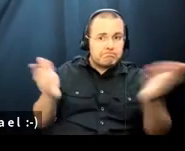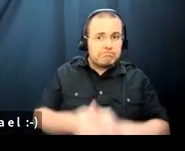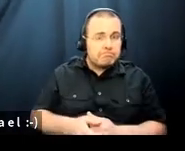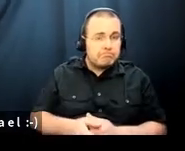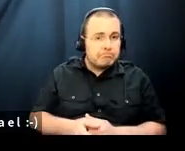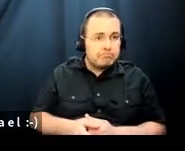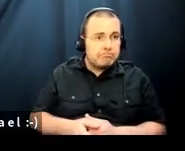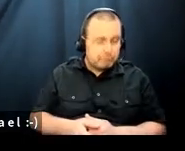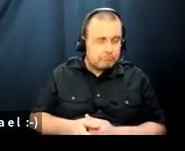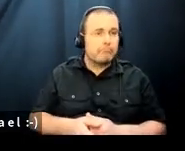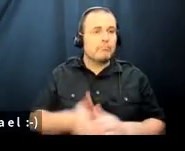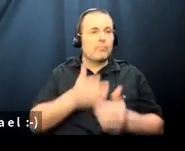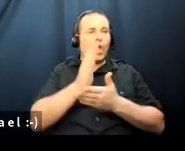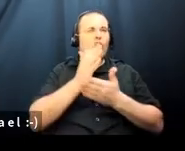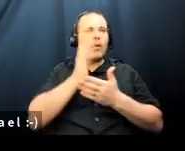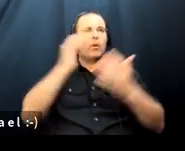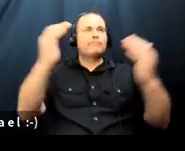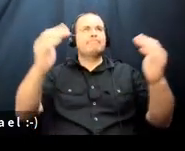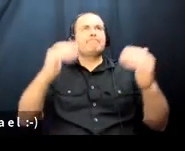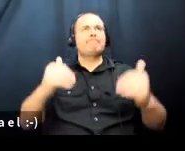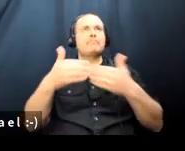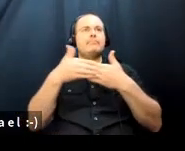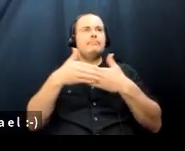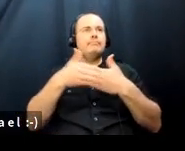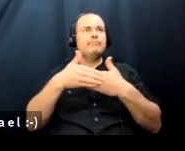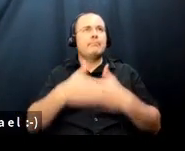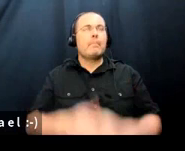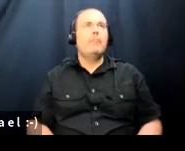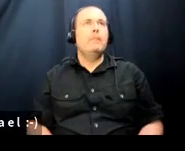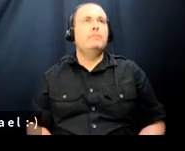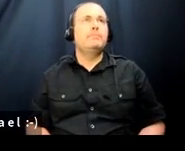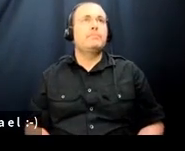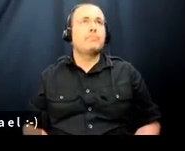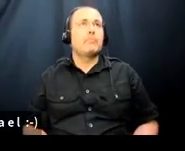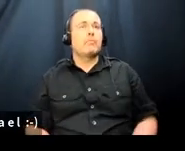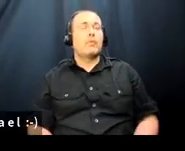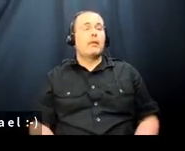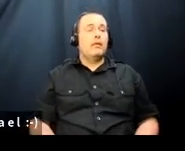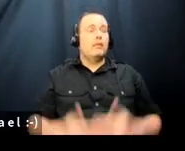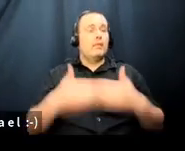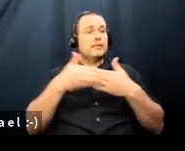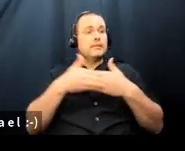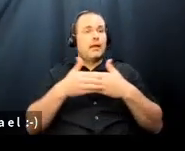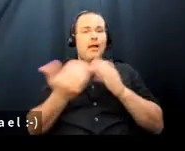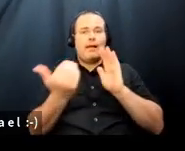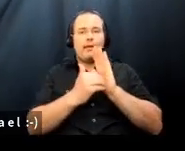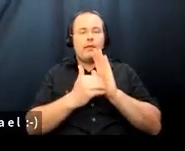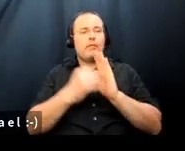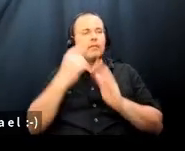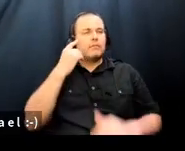All right, let's move on to the next slide. So this slide, again, is an opportunity for some